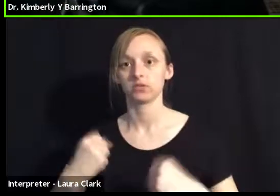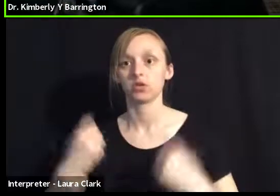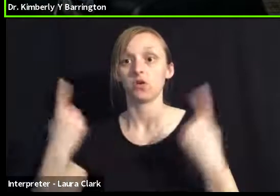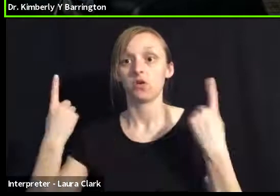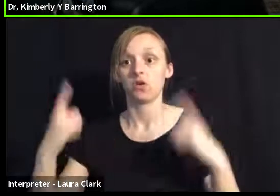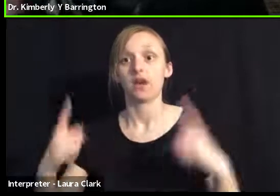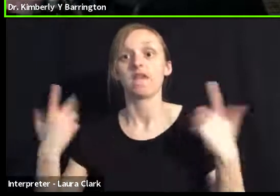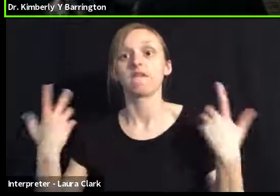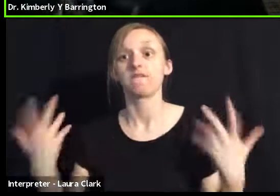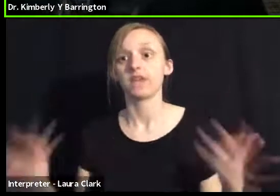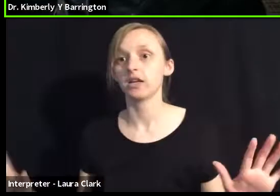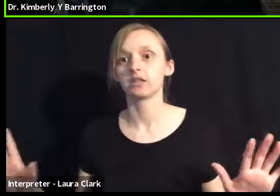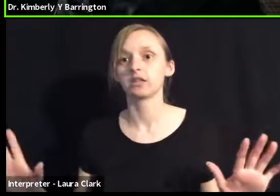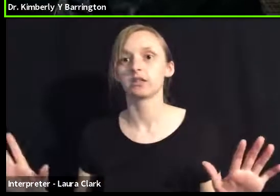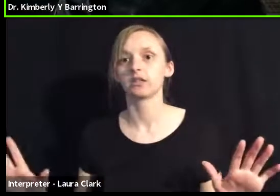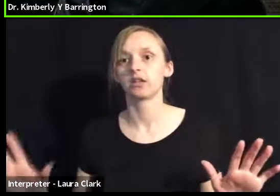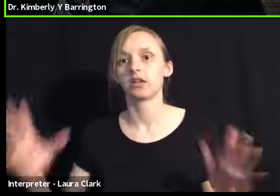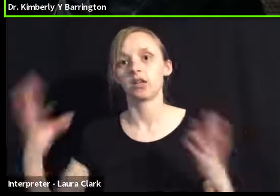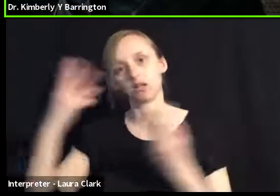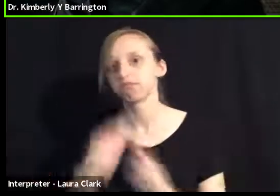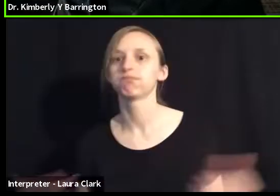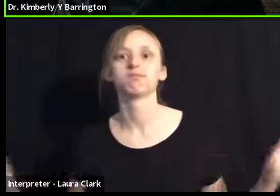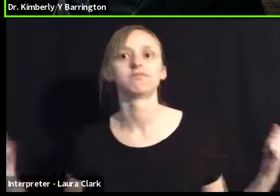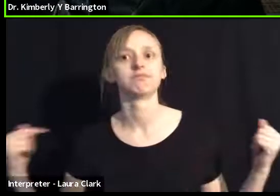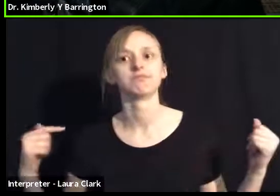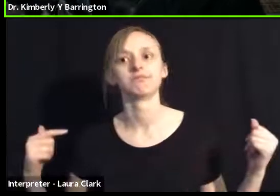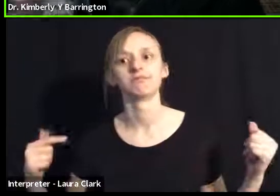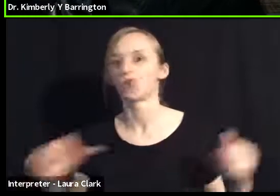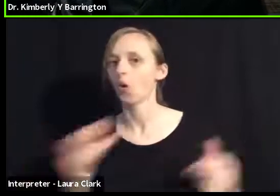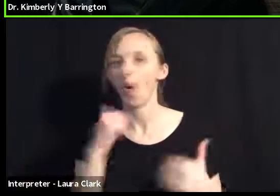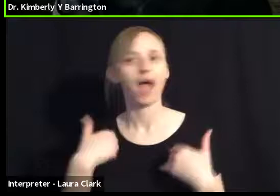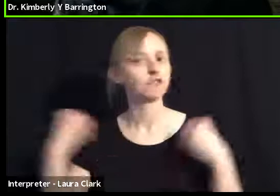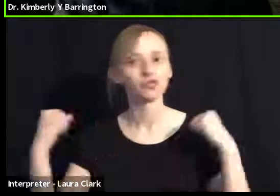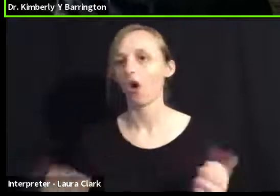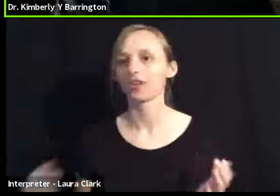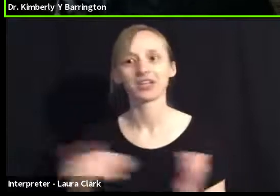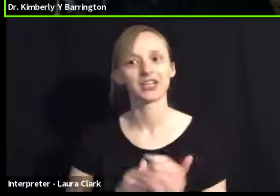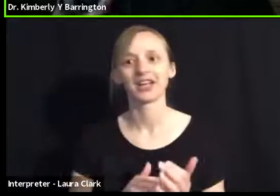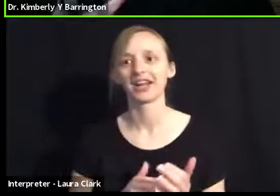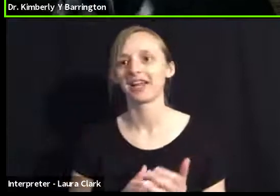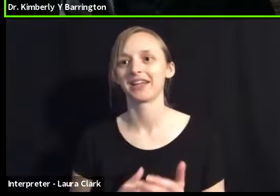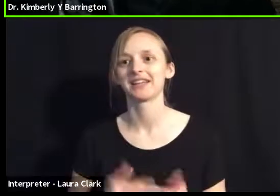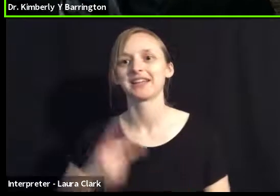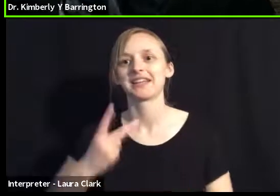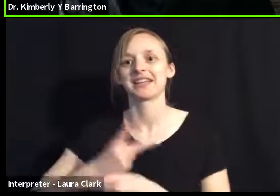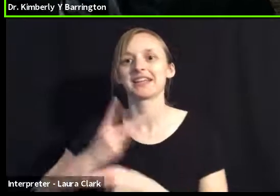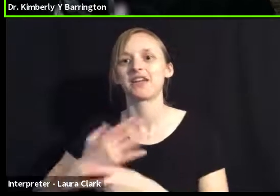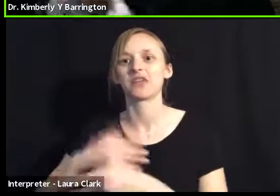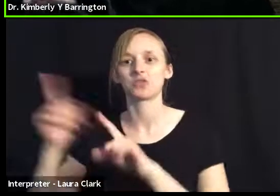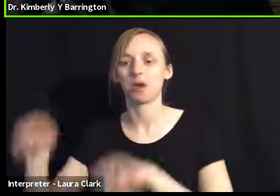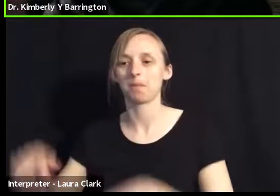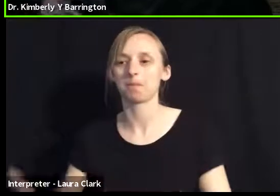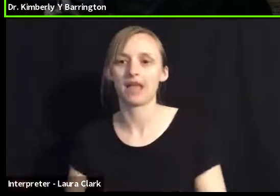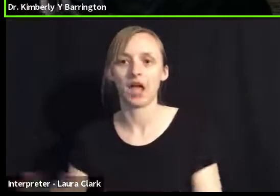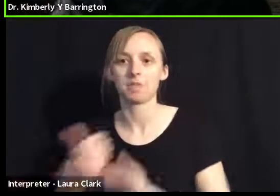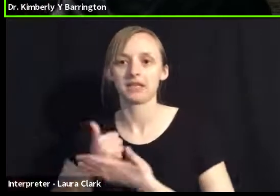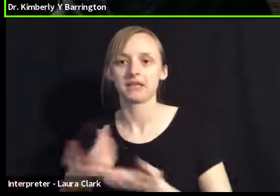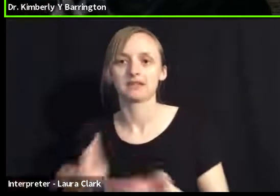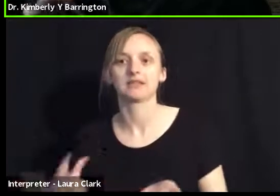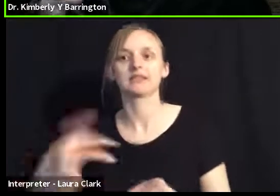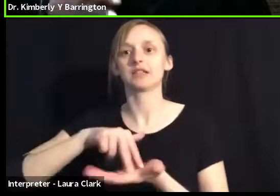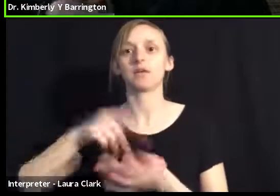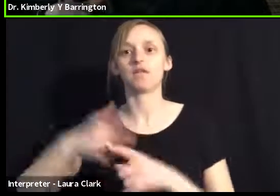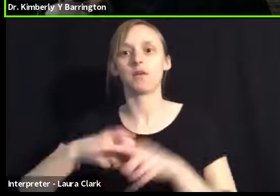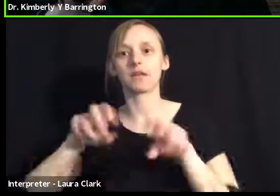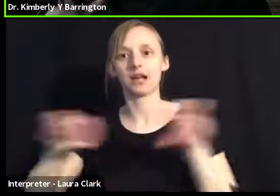oh, it was gone. I couldn't get myself up off the couch. My caregivers had to get me off the couch and get me to where I need to be. But if I said, Lord,